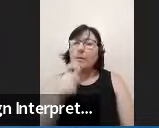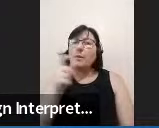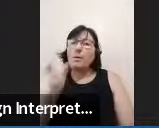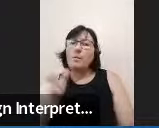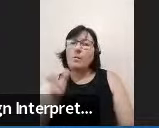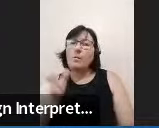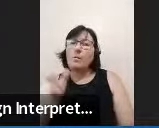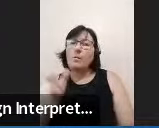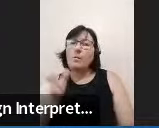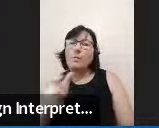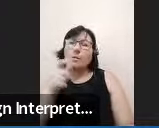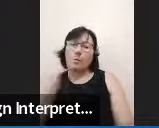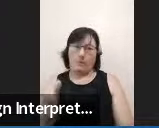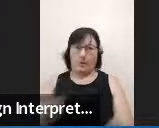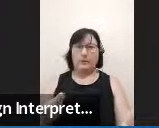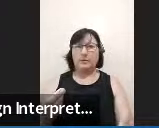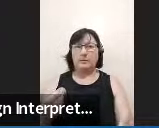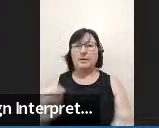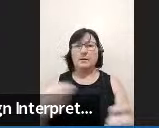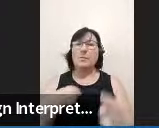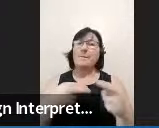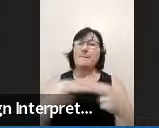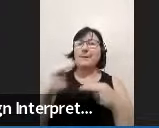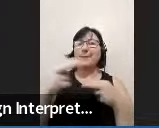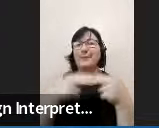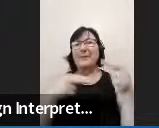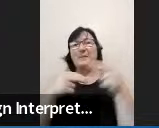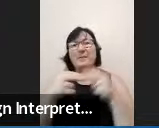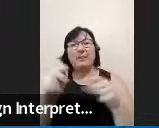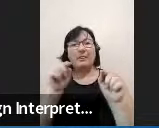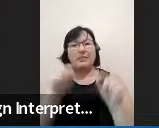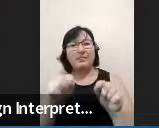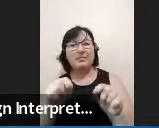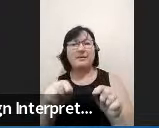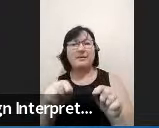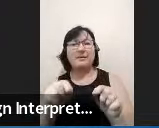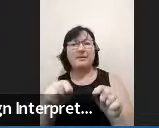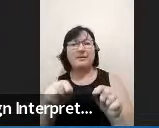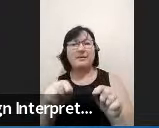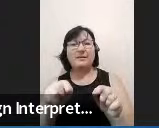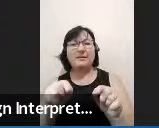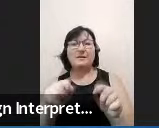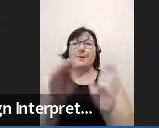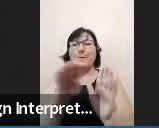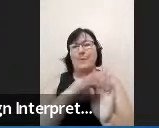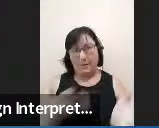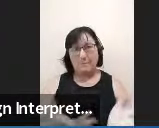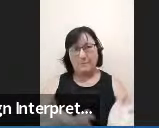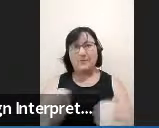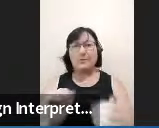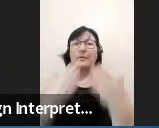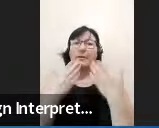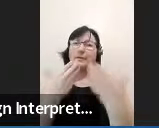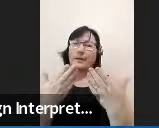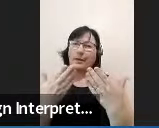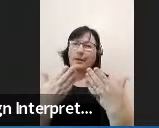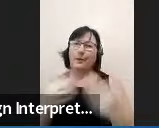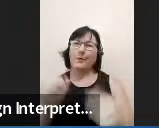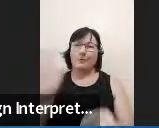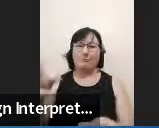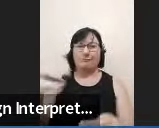build these kind of programs. And I thank you for your attention. Back to you, Program Director.